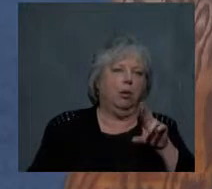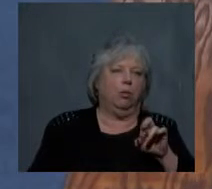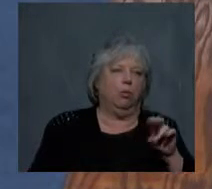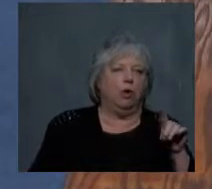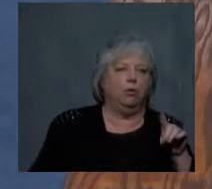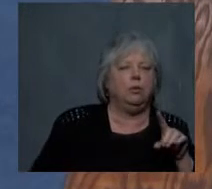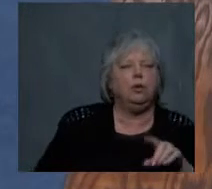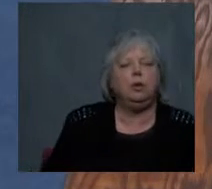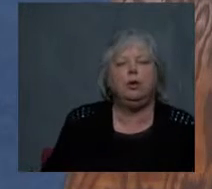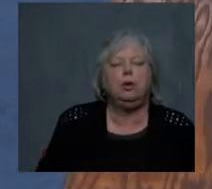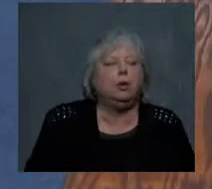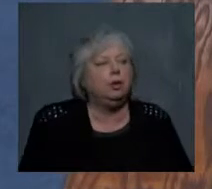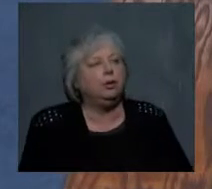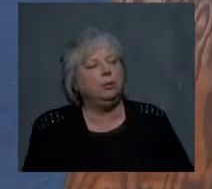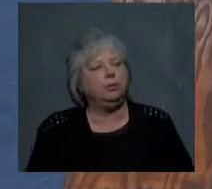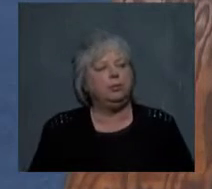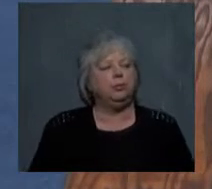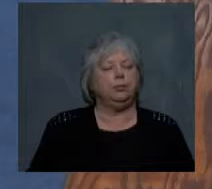We've got